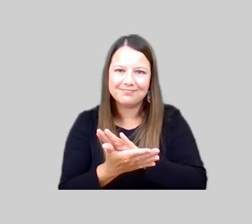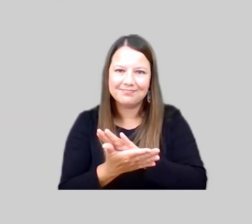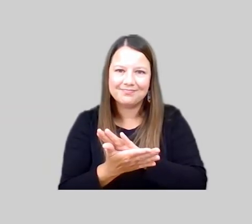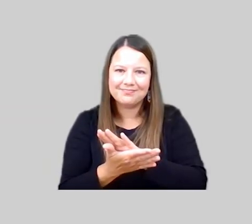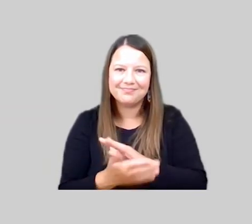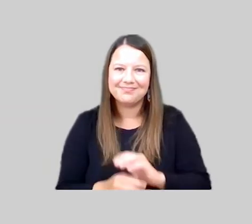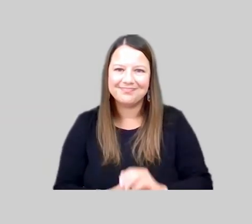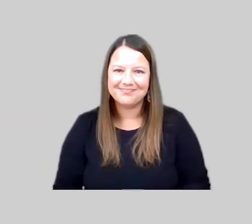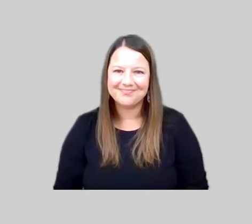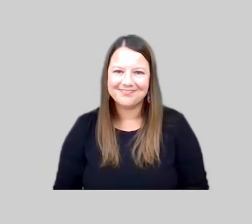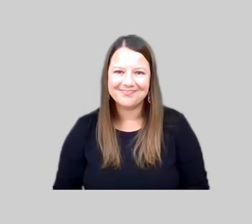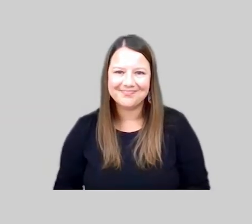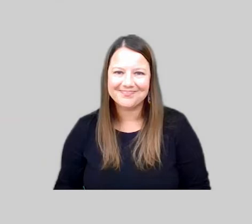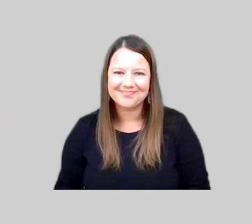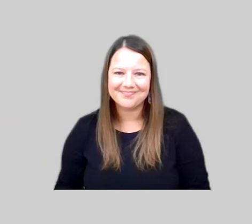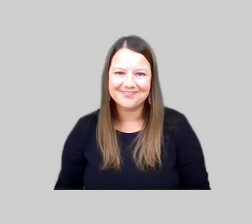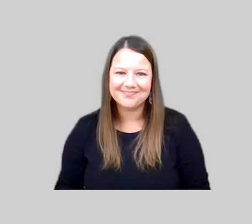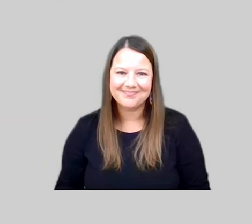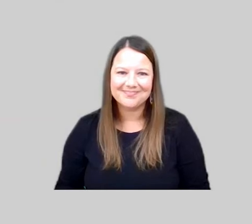School.